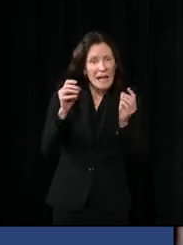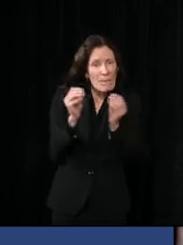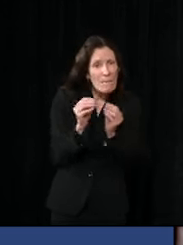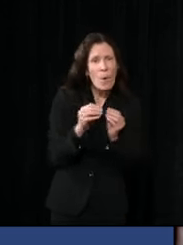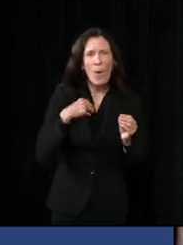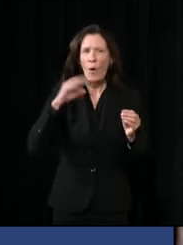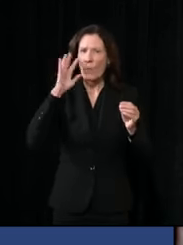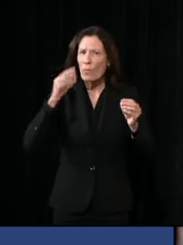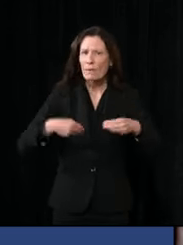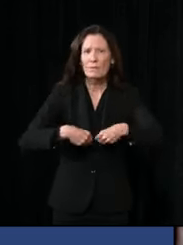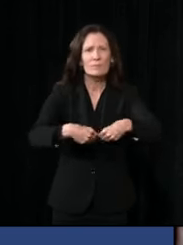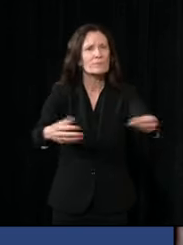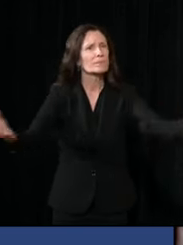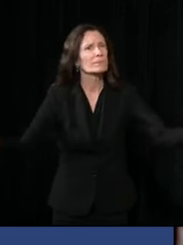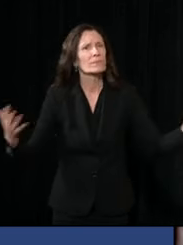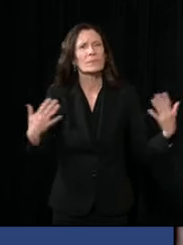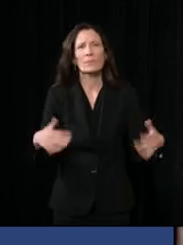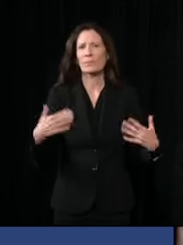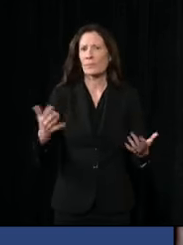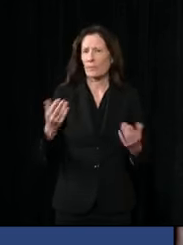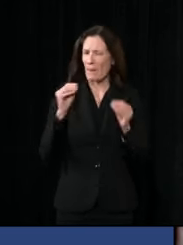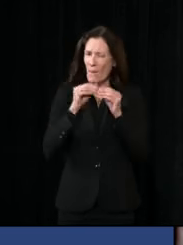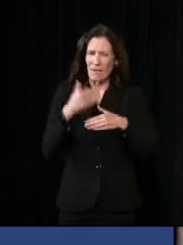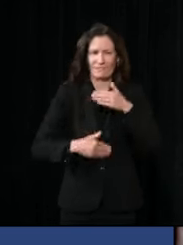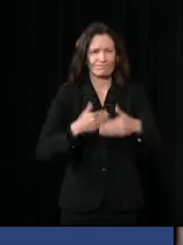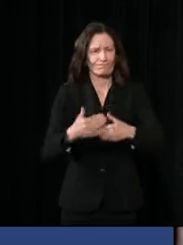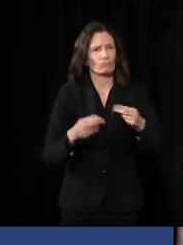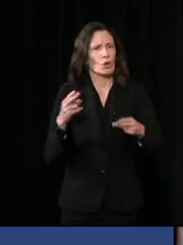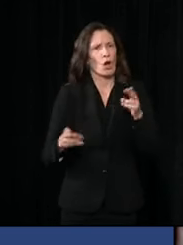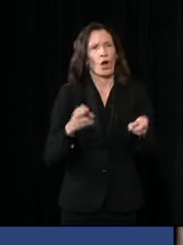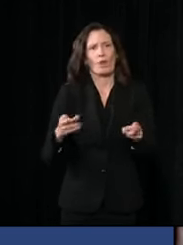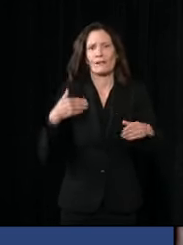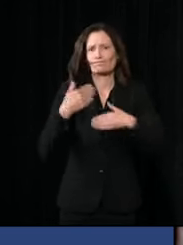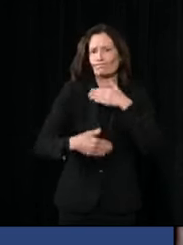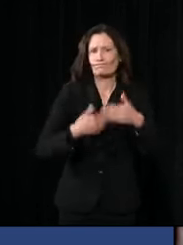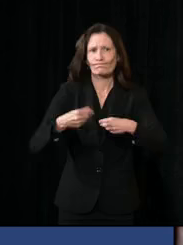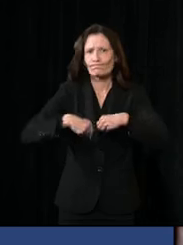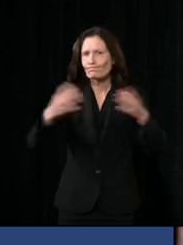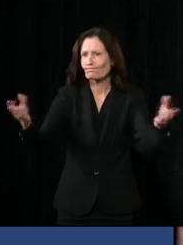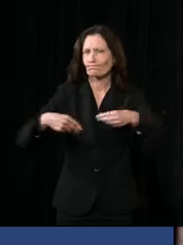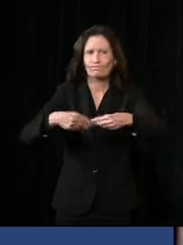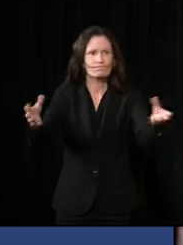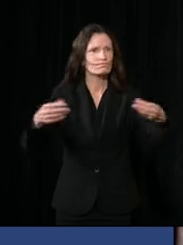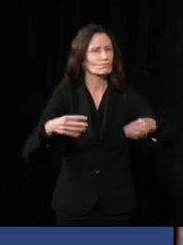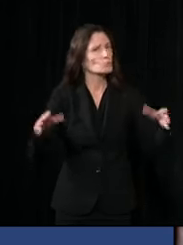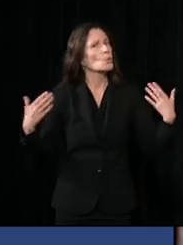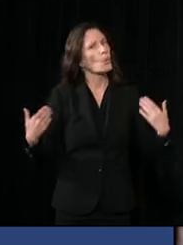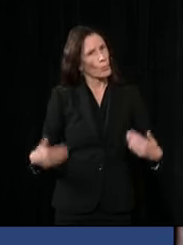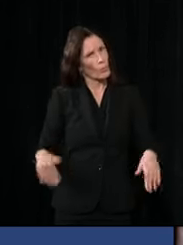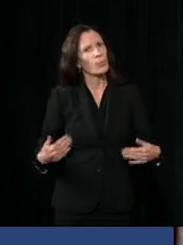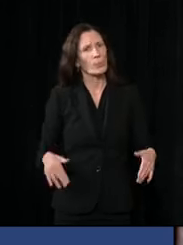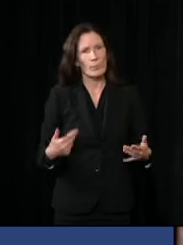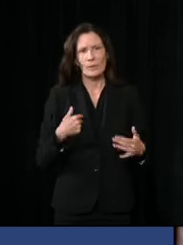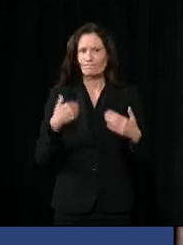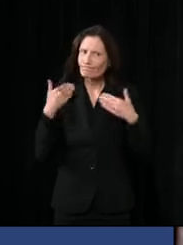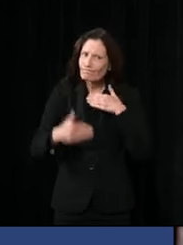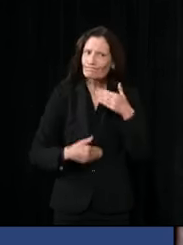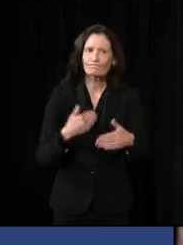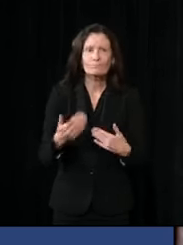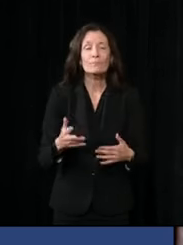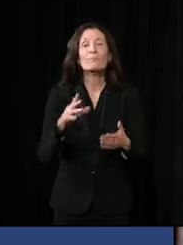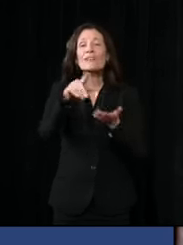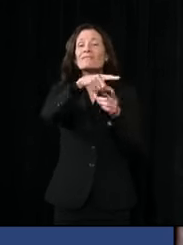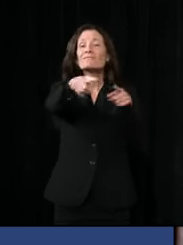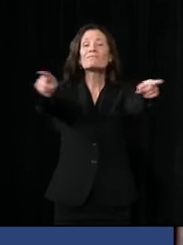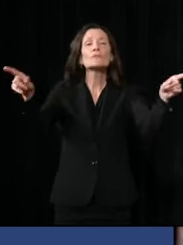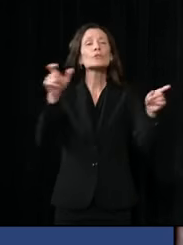to access nutritious food for free. Student loans through federally backed programs or the FIA program have